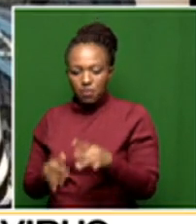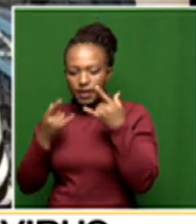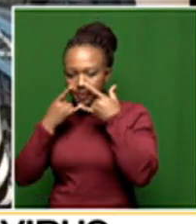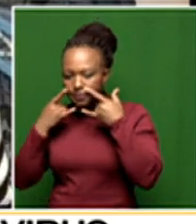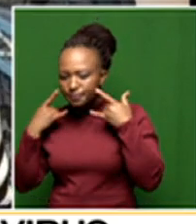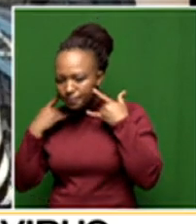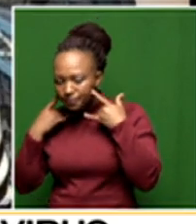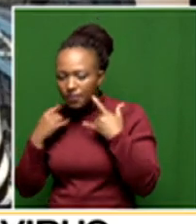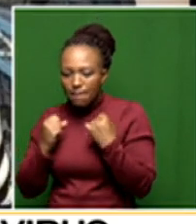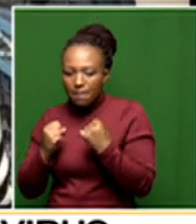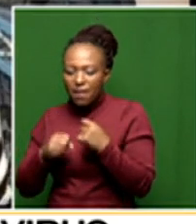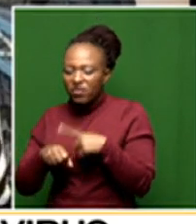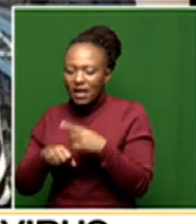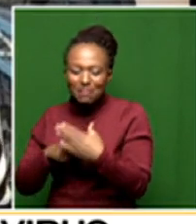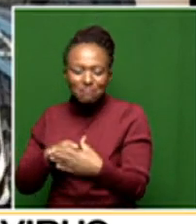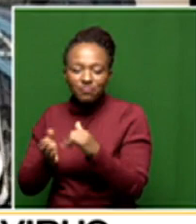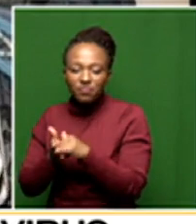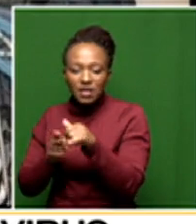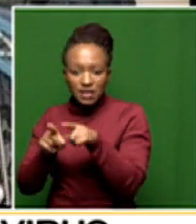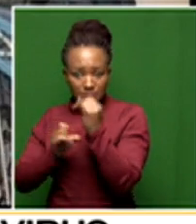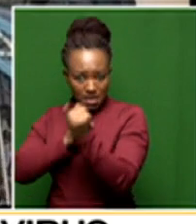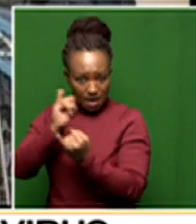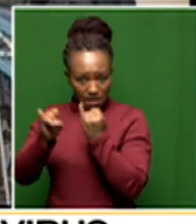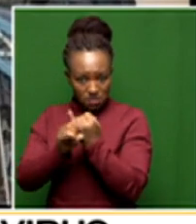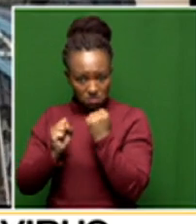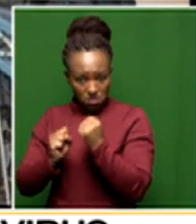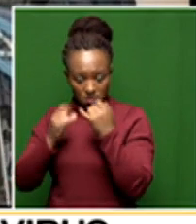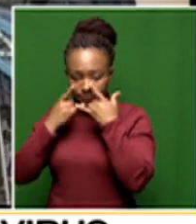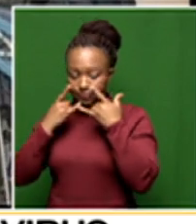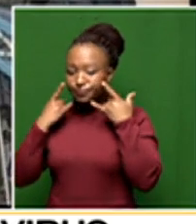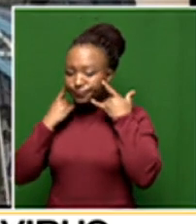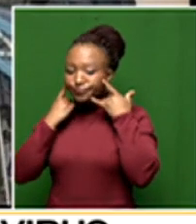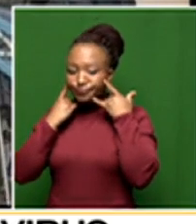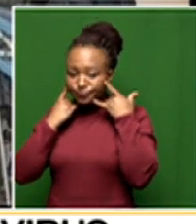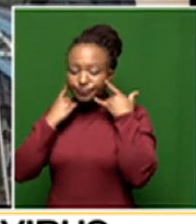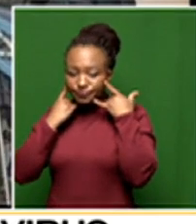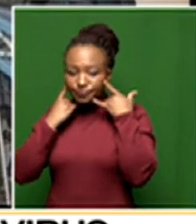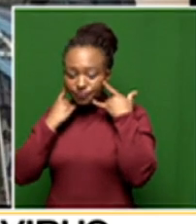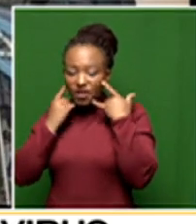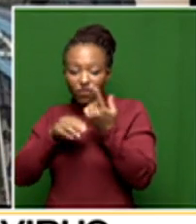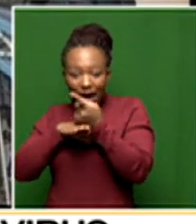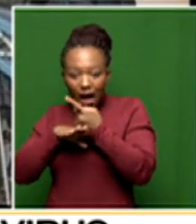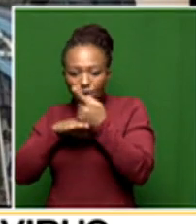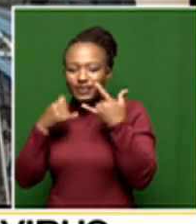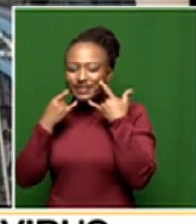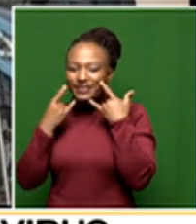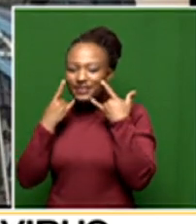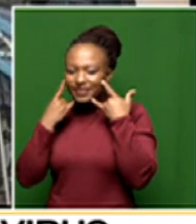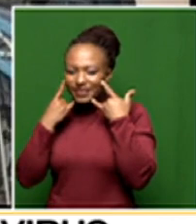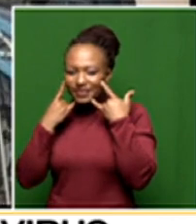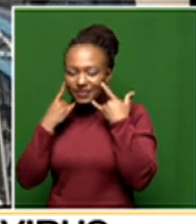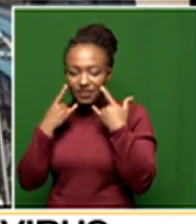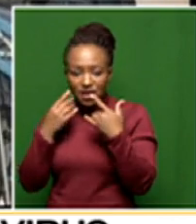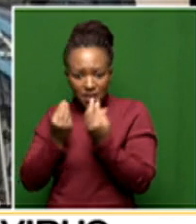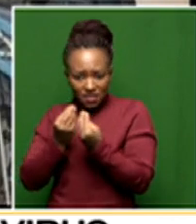mask the entire time. Now, does the same apply for international travel? You've obviously got to keep this mask on for the amount of hours that you're traveling. I mean,